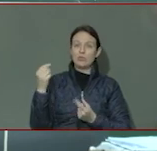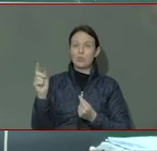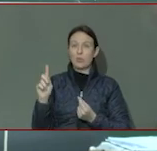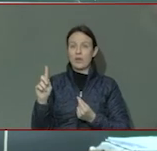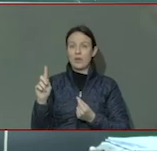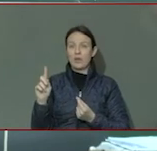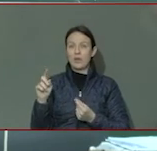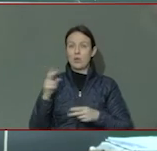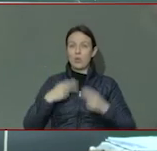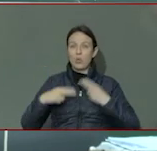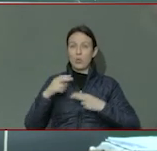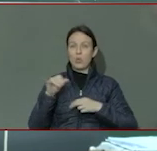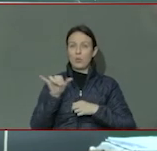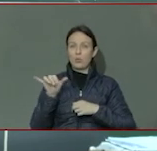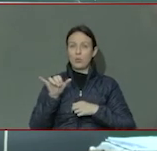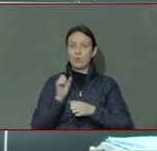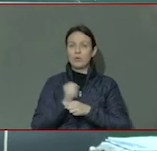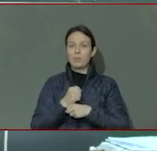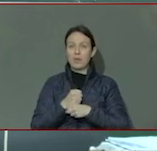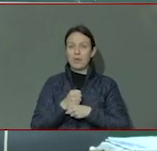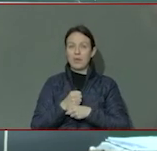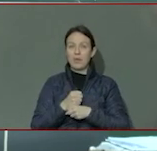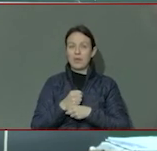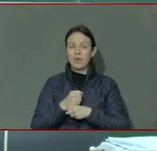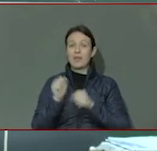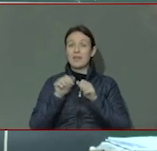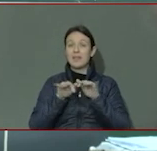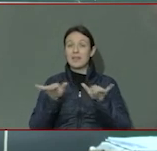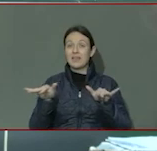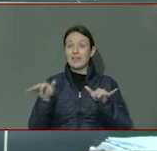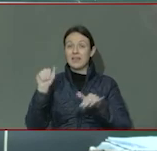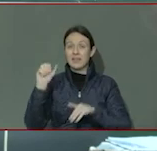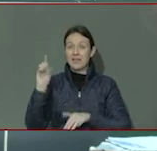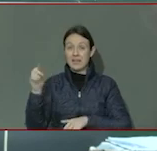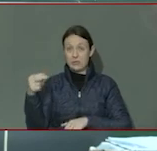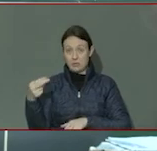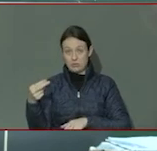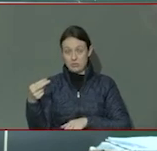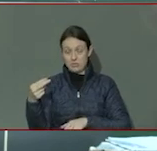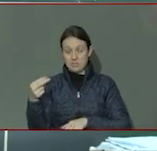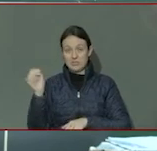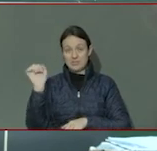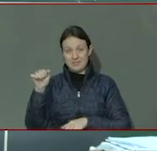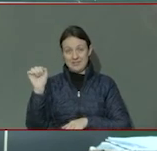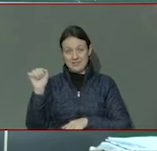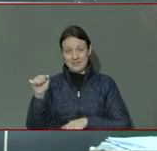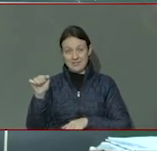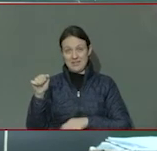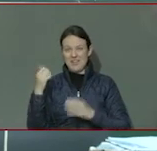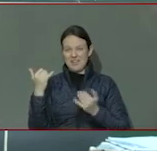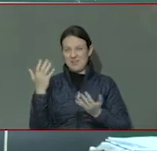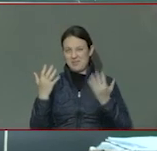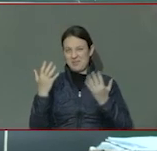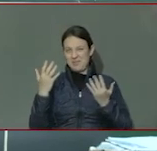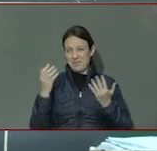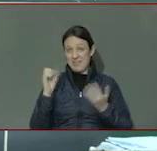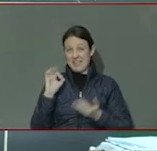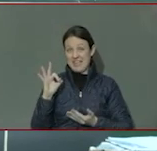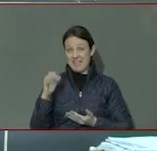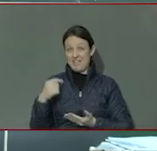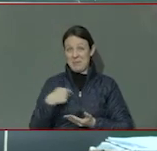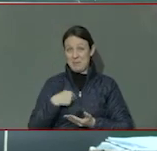hormone? It stimulates the release of ADH. Now obviously if I have